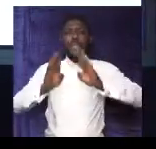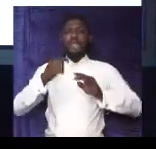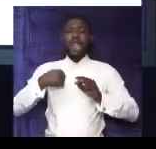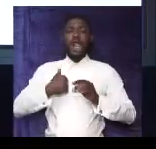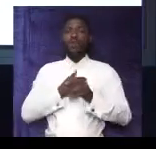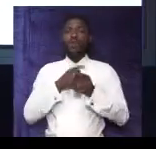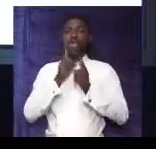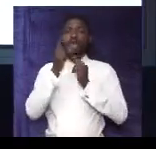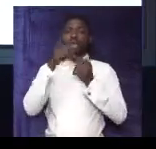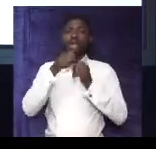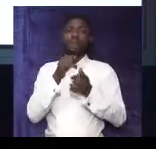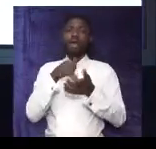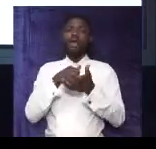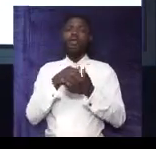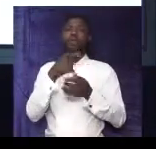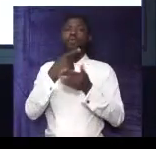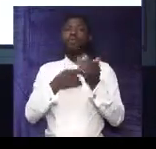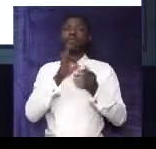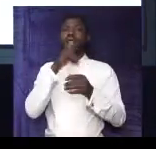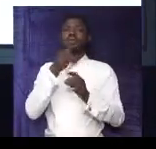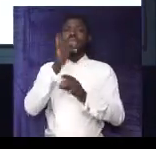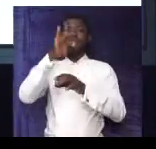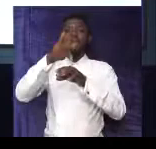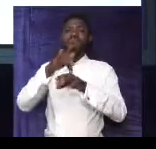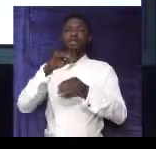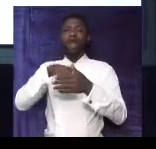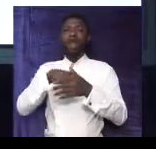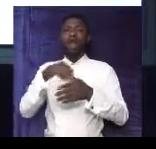we talked about, what are the effects